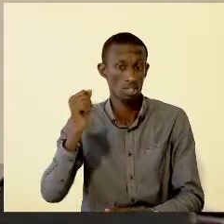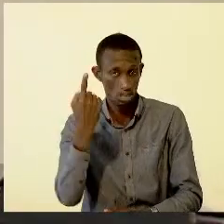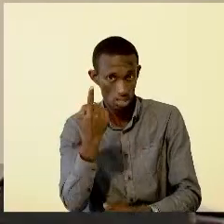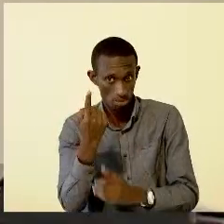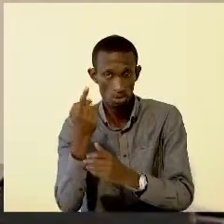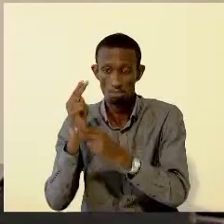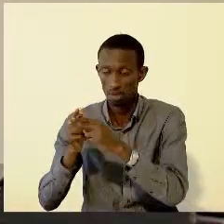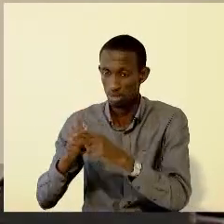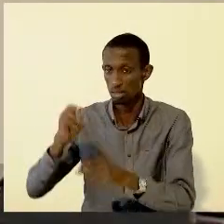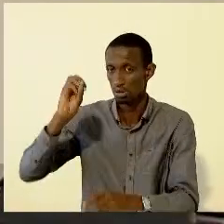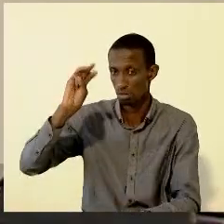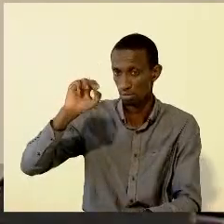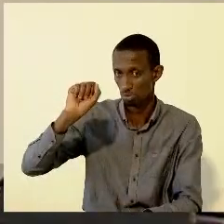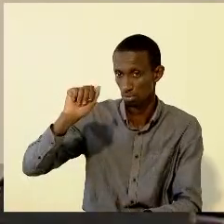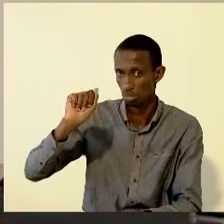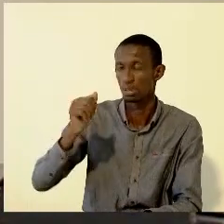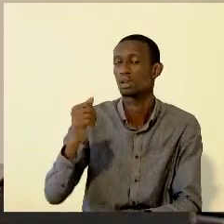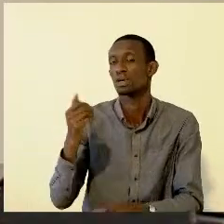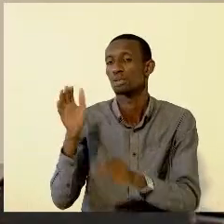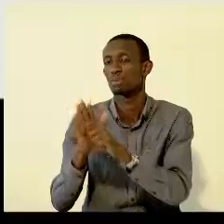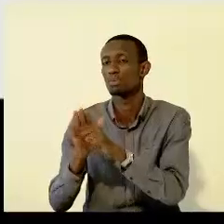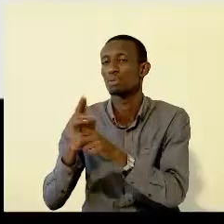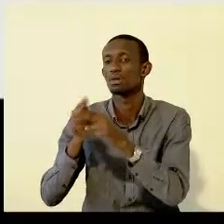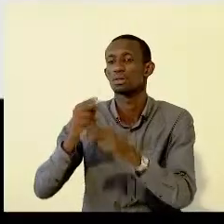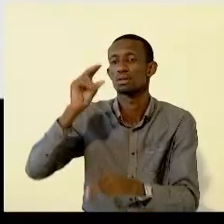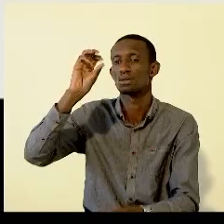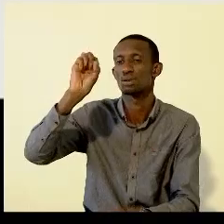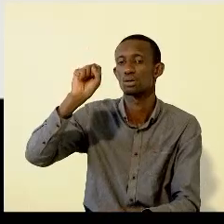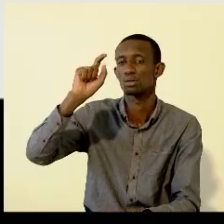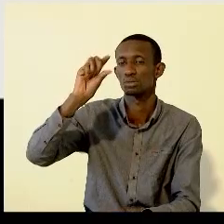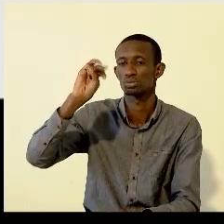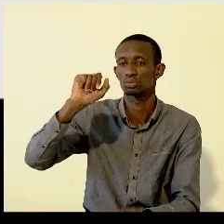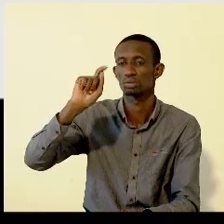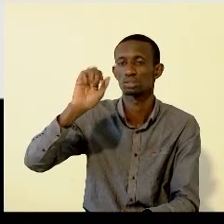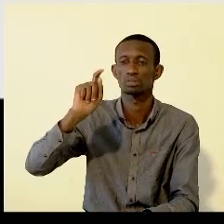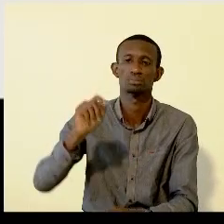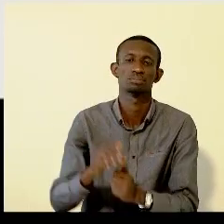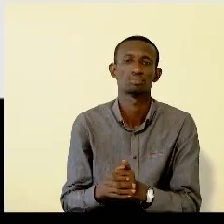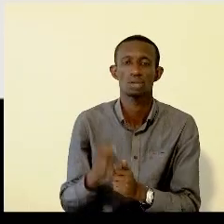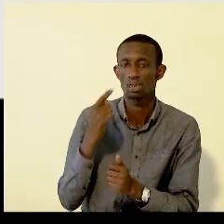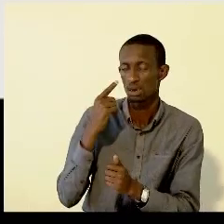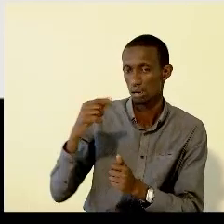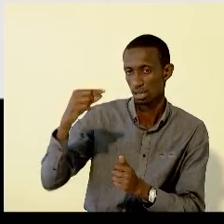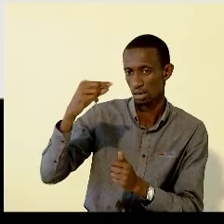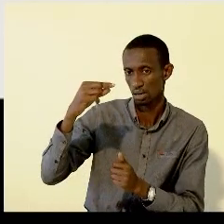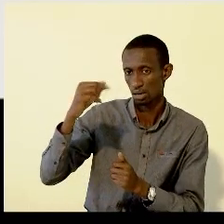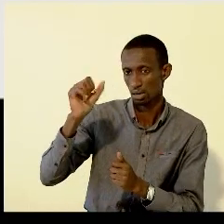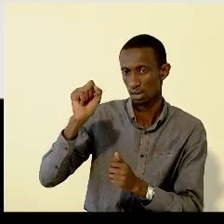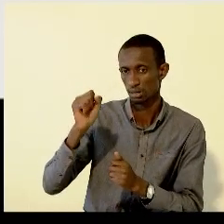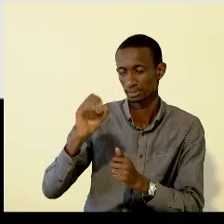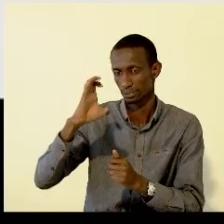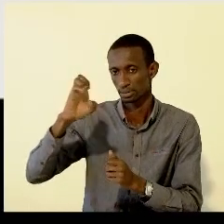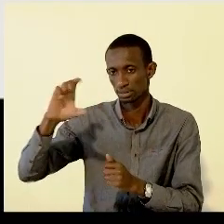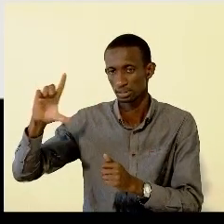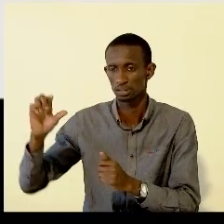in plural we say stomata. Then, as you can see here, we have guard cells. These are guard cells, and